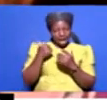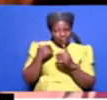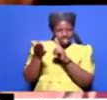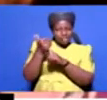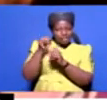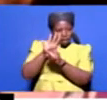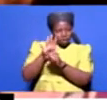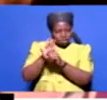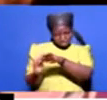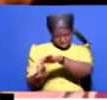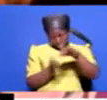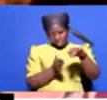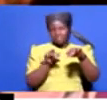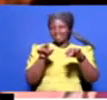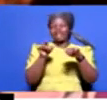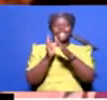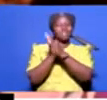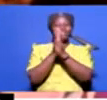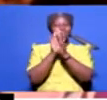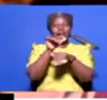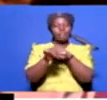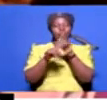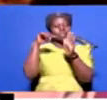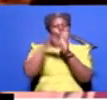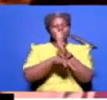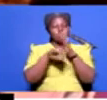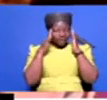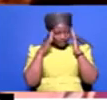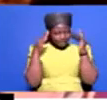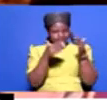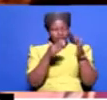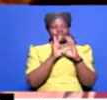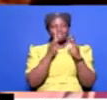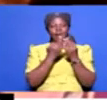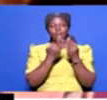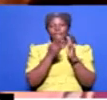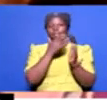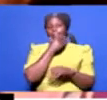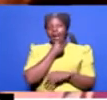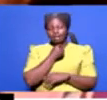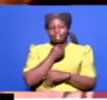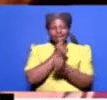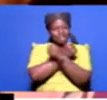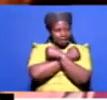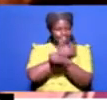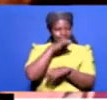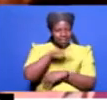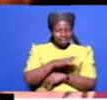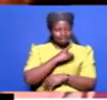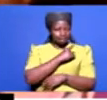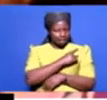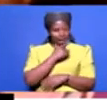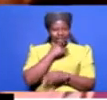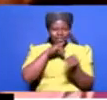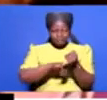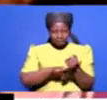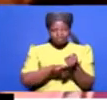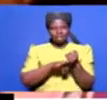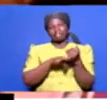story of a deeply devoted family man, a beloved son, a dear husband, a cherished